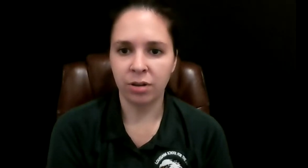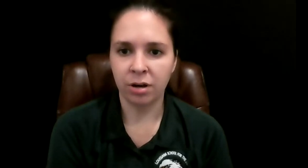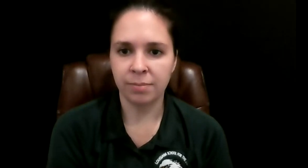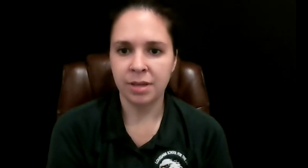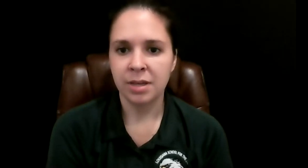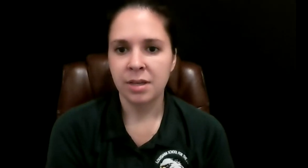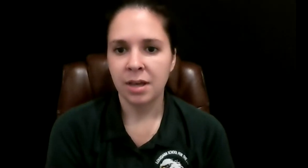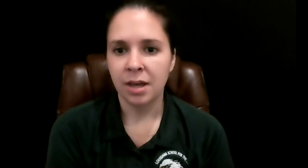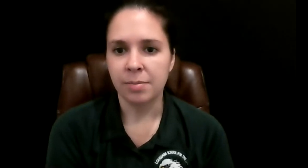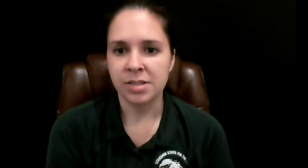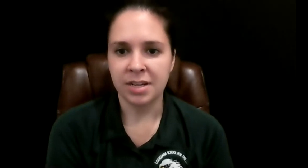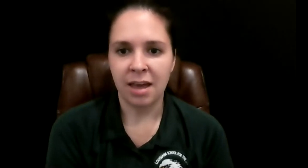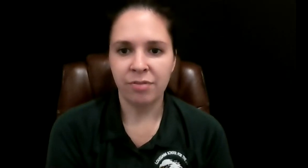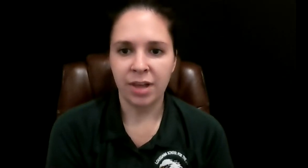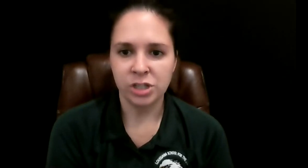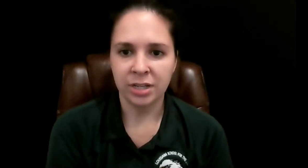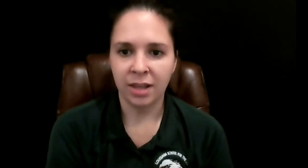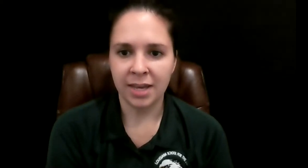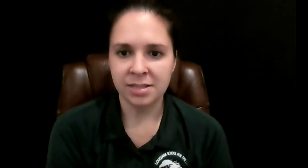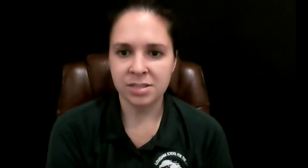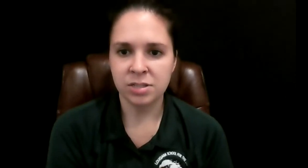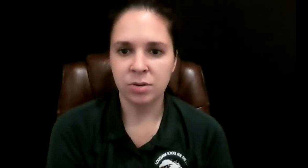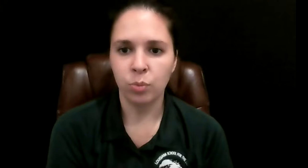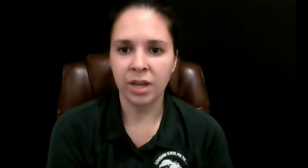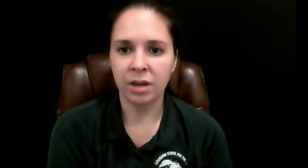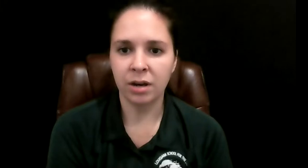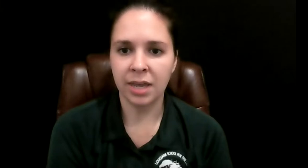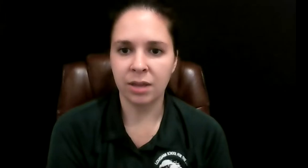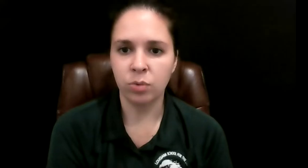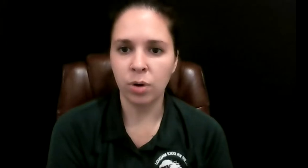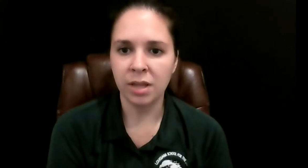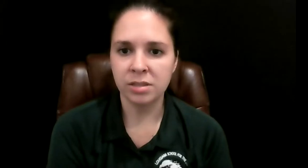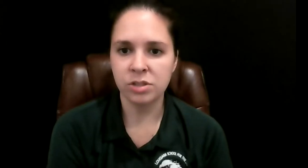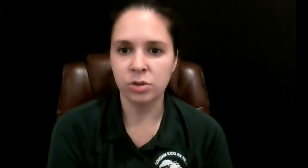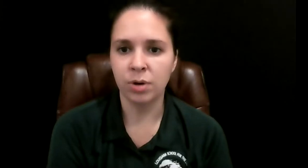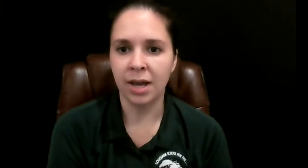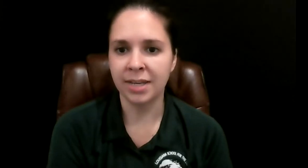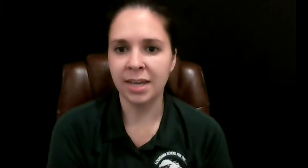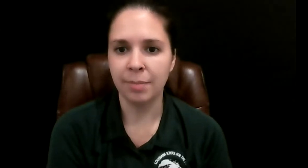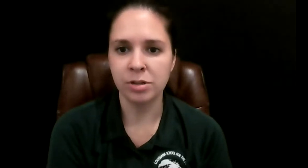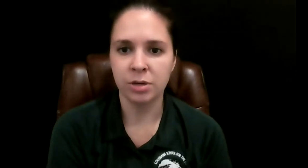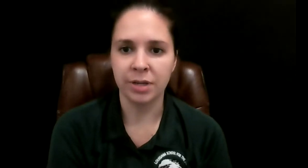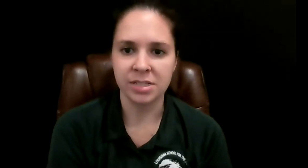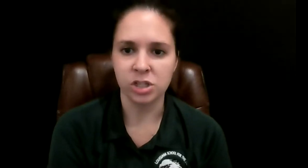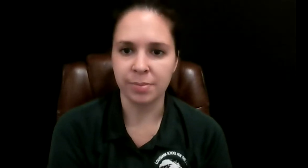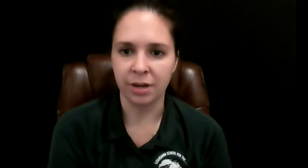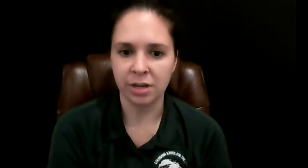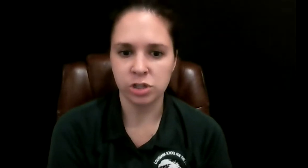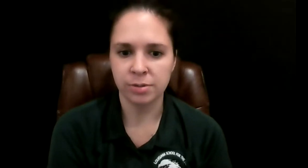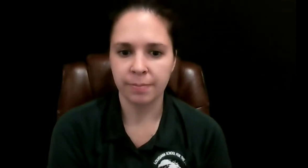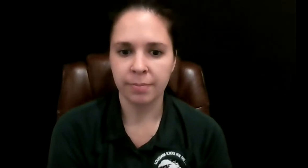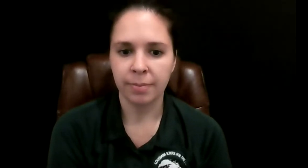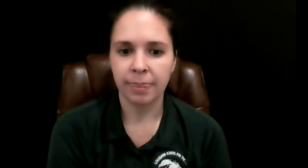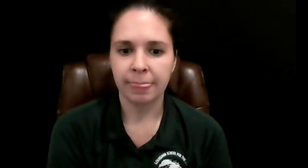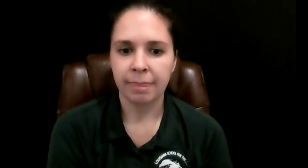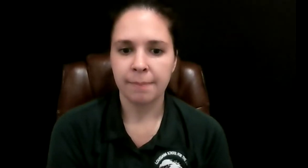fire alarm doesn't have flashing lights, where and what do I get? I'm also in Ascension